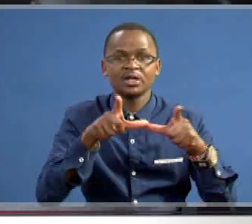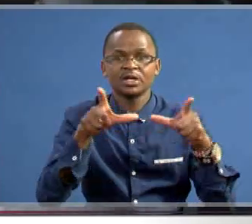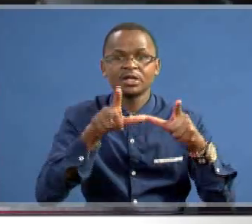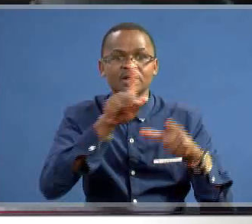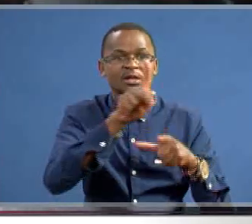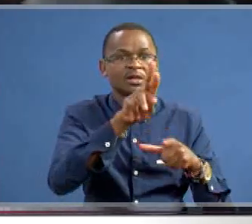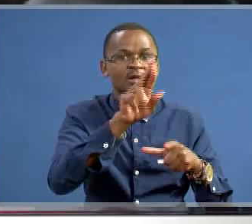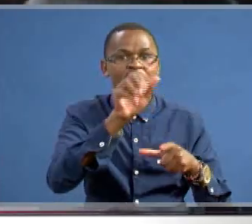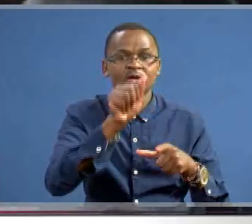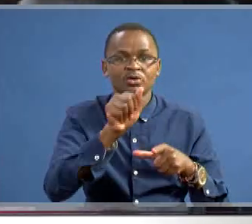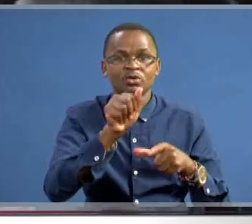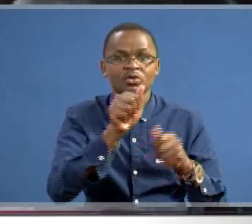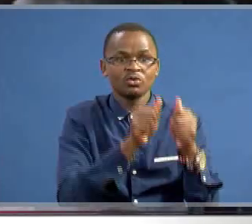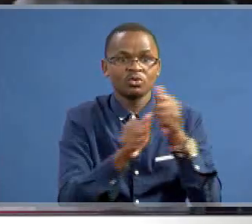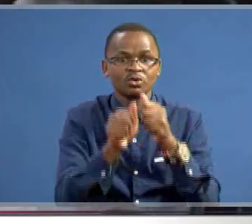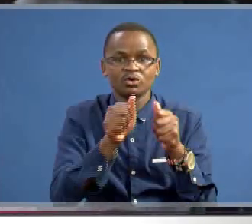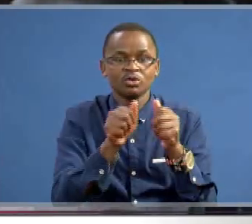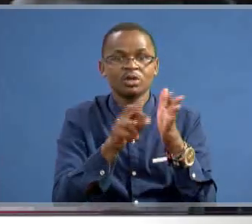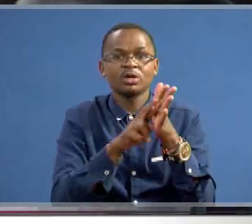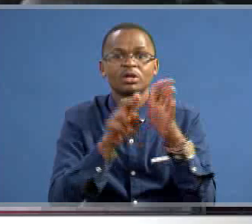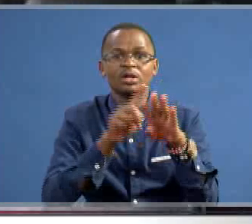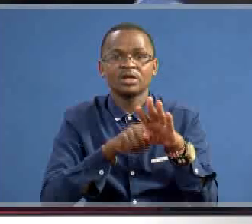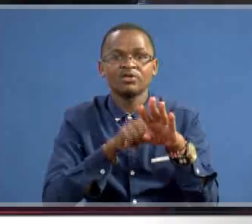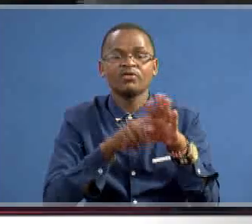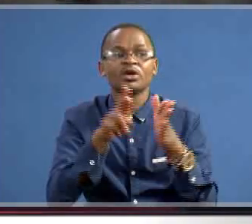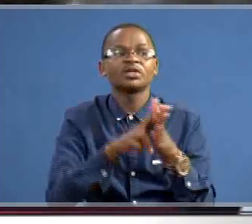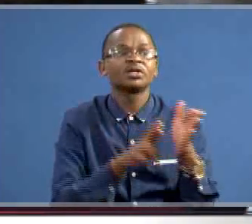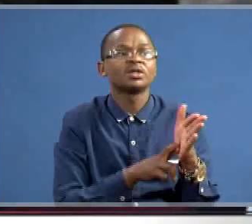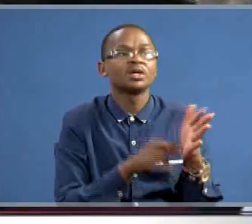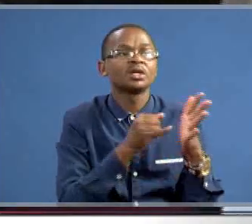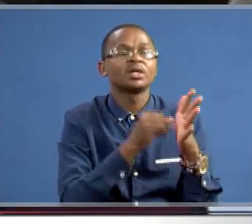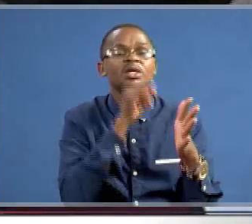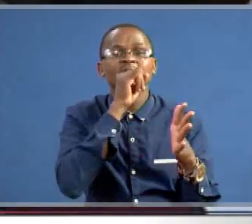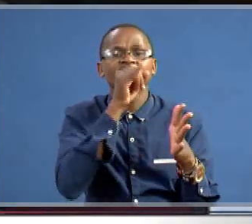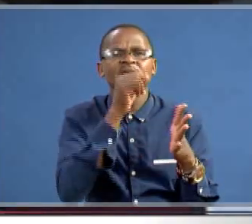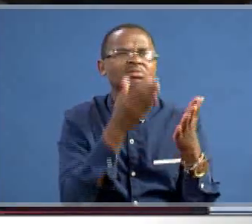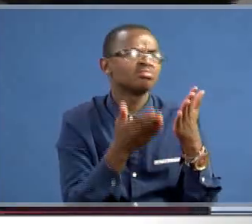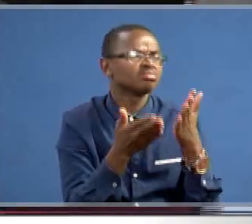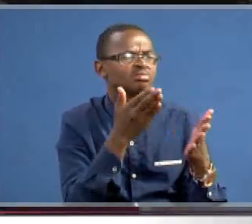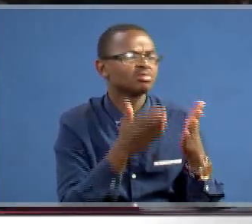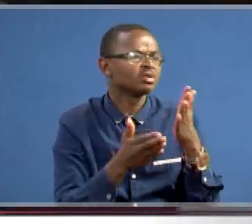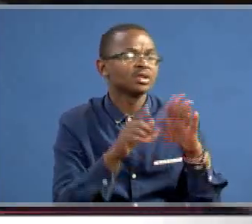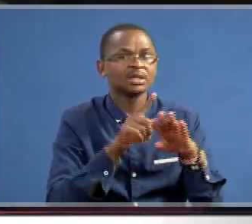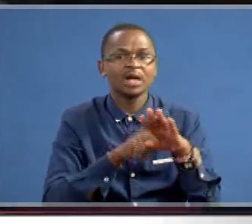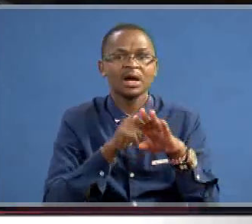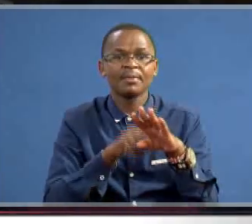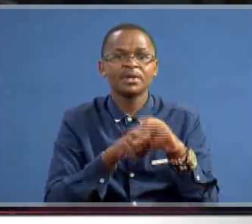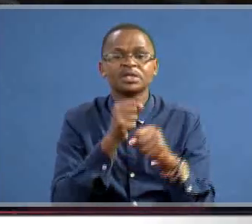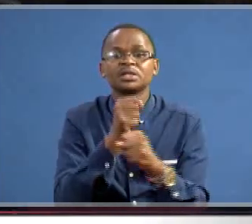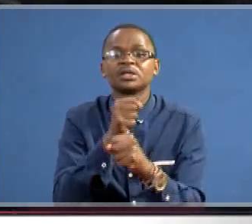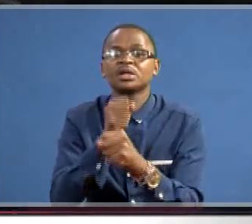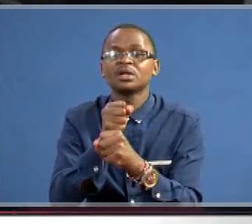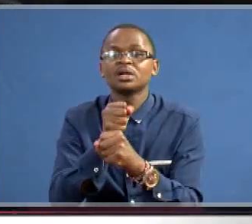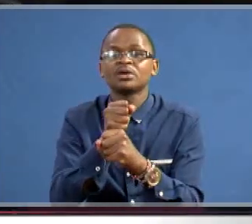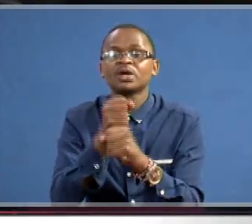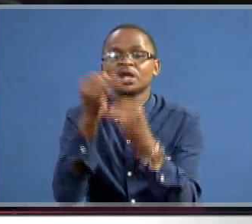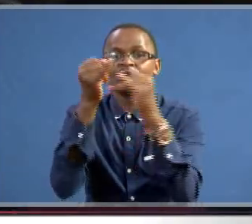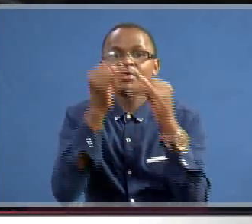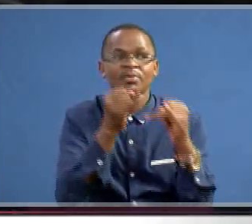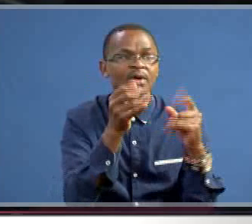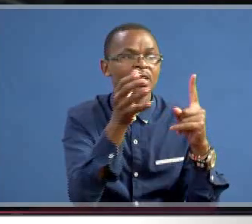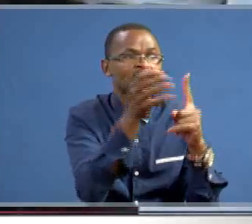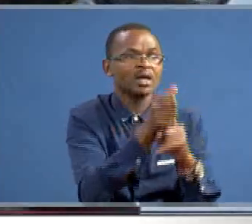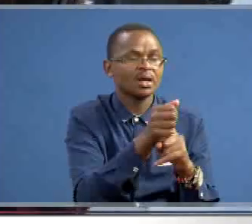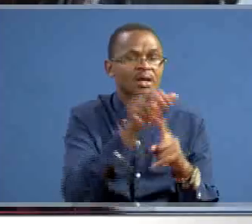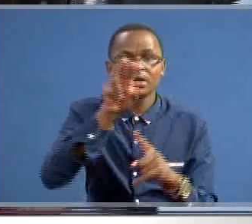peon which will be required during registration it is estimated that once the exercise is done an individual can